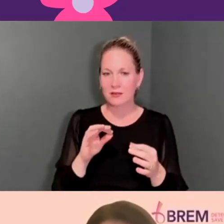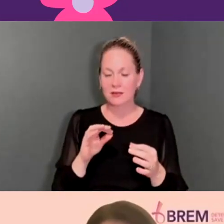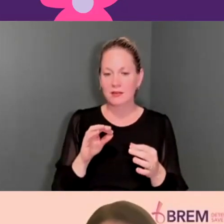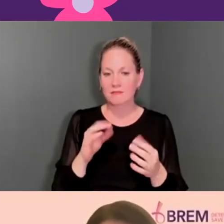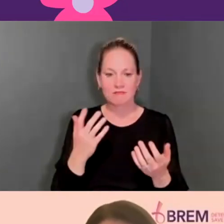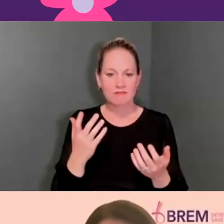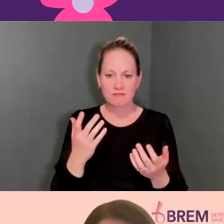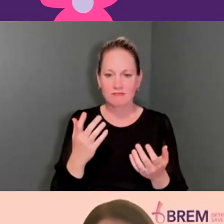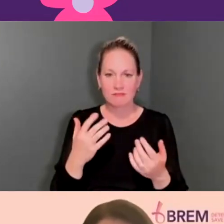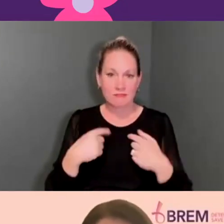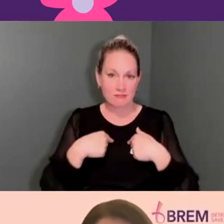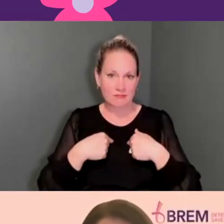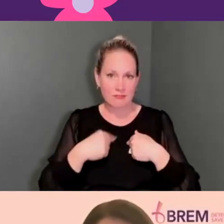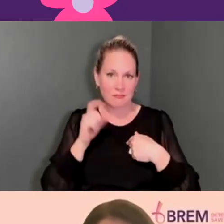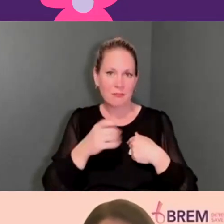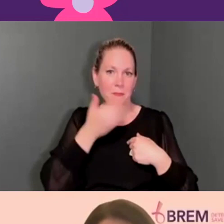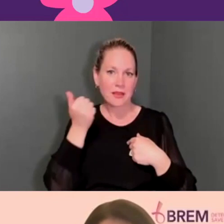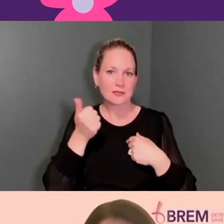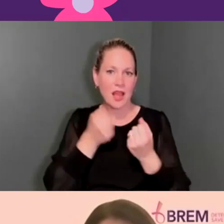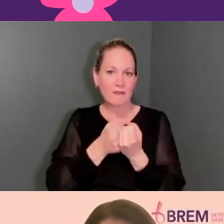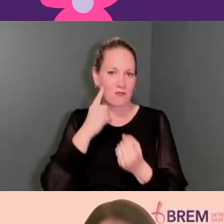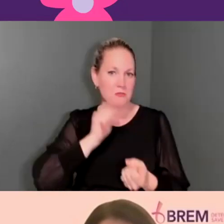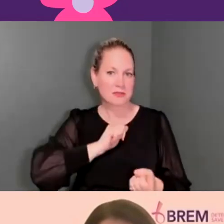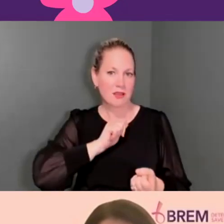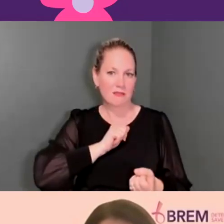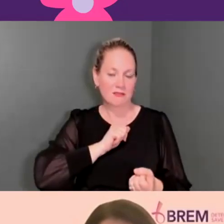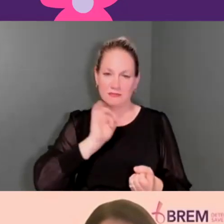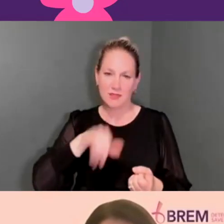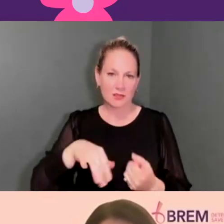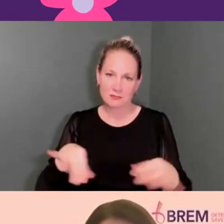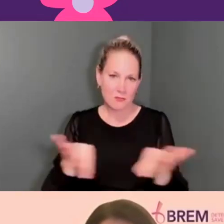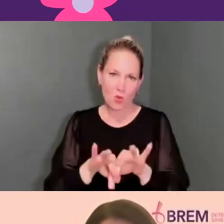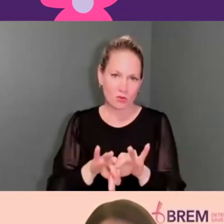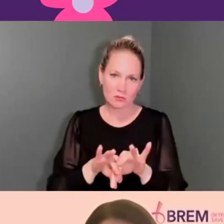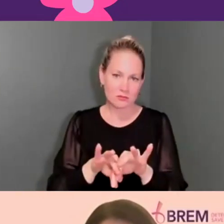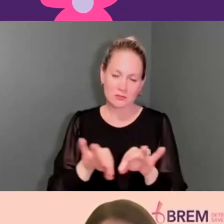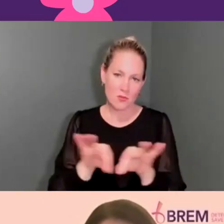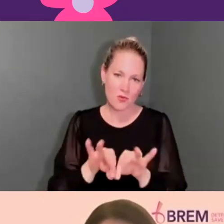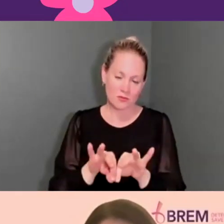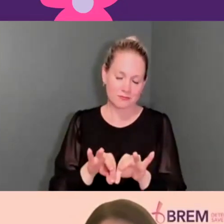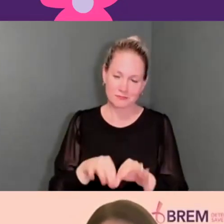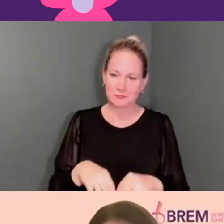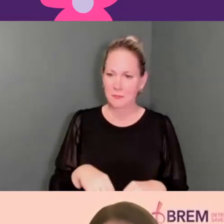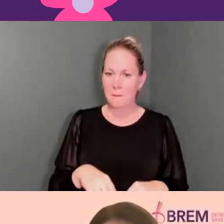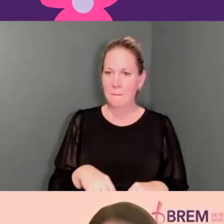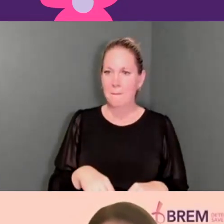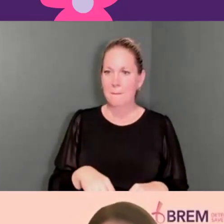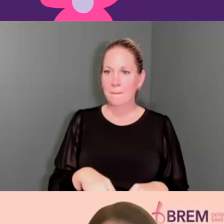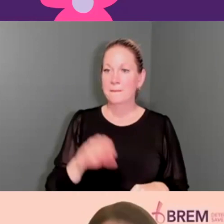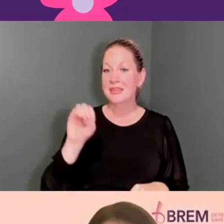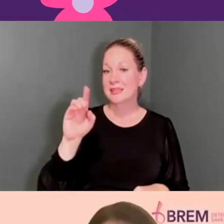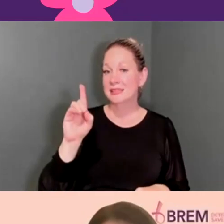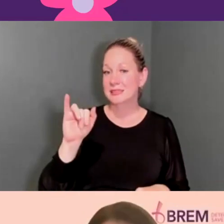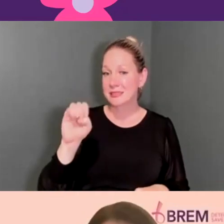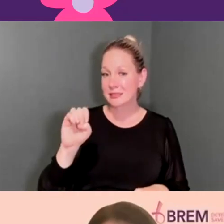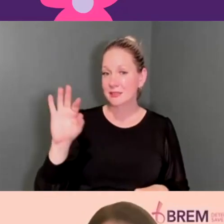your own best advocate is the most important tool in your toolbox. Edie Falco,